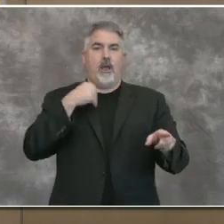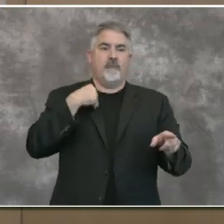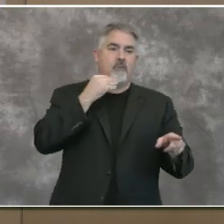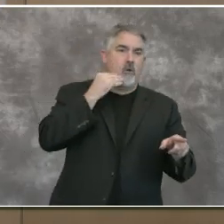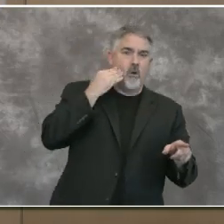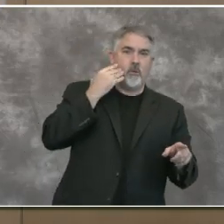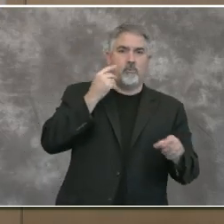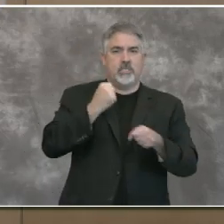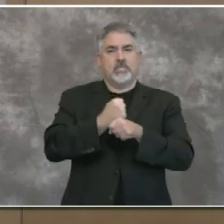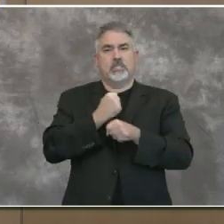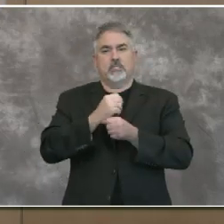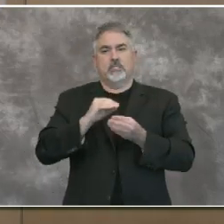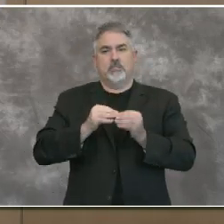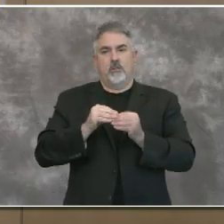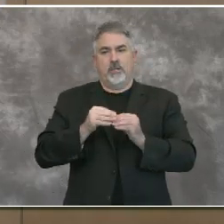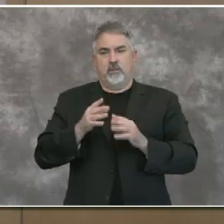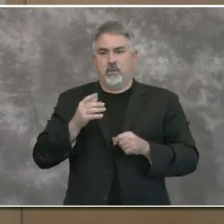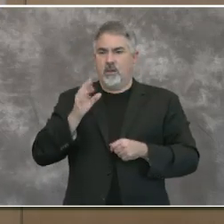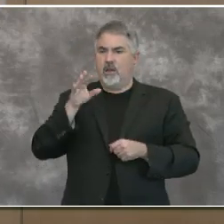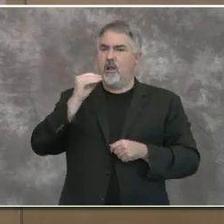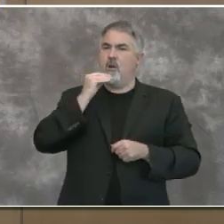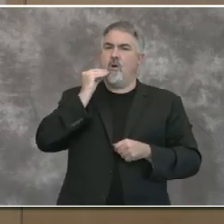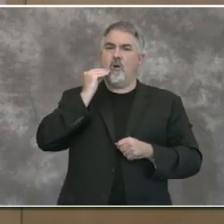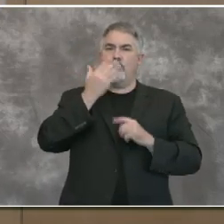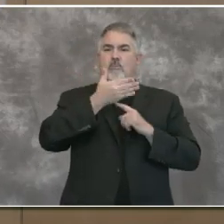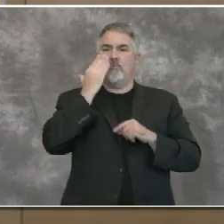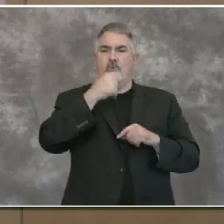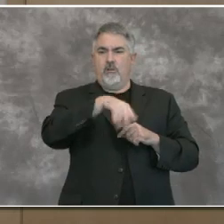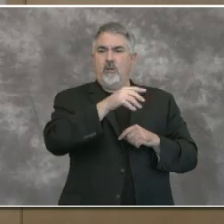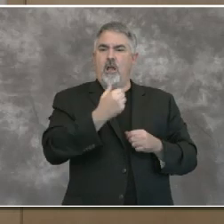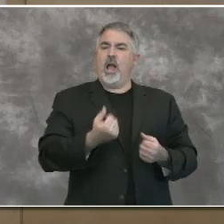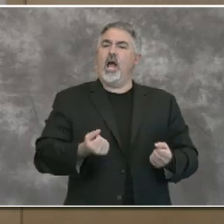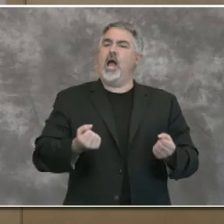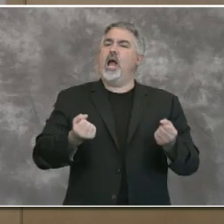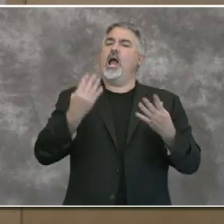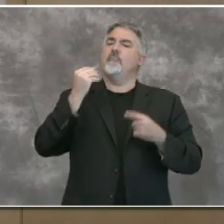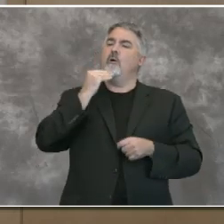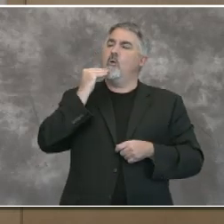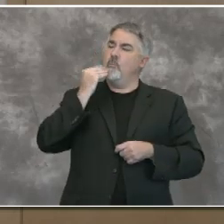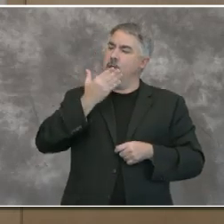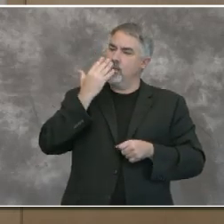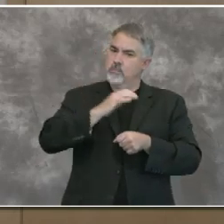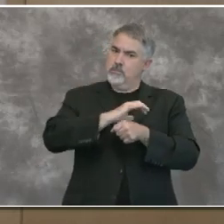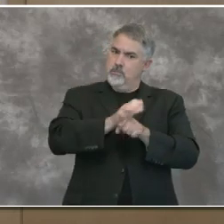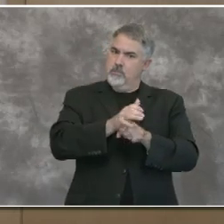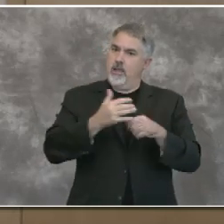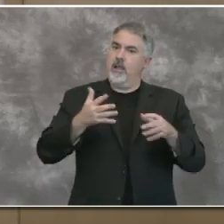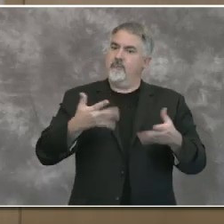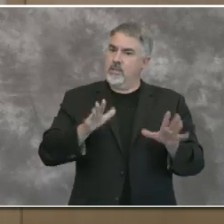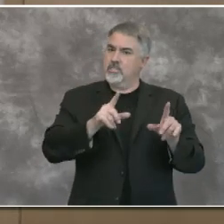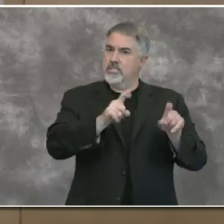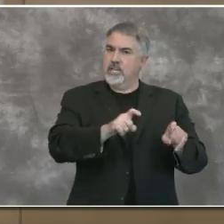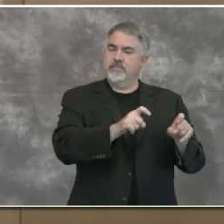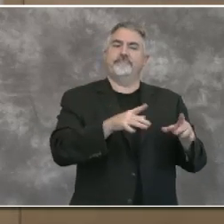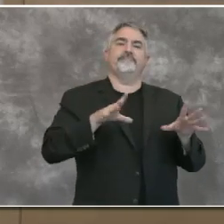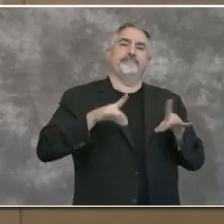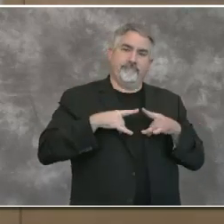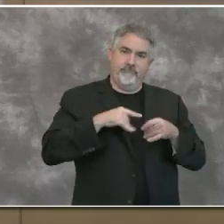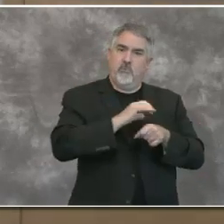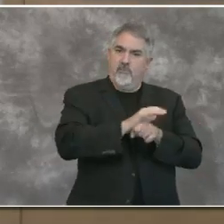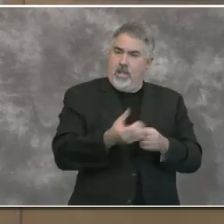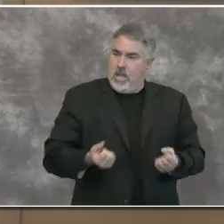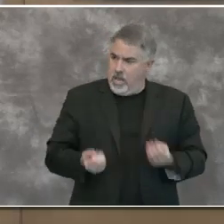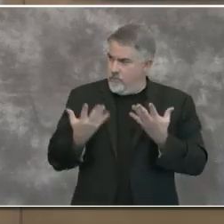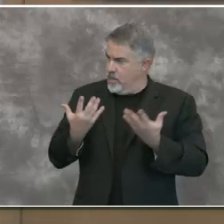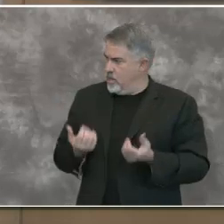for COVID-19? And can you shed any light on how many homeless San Diegans have tested positive?